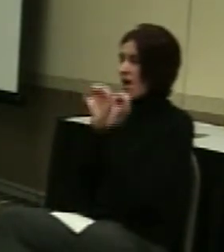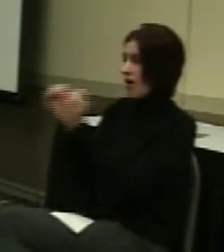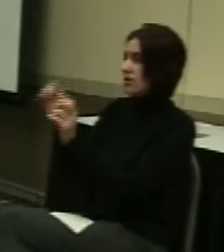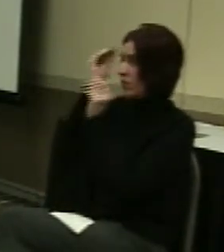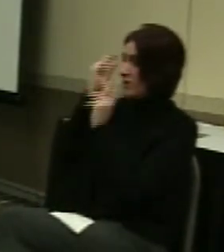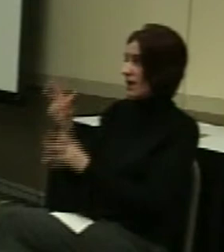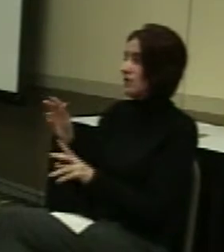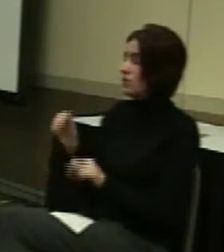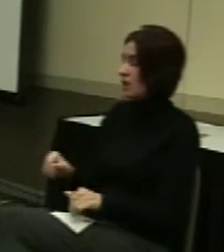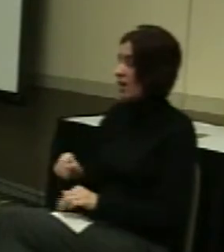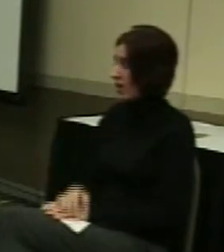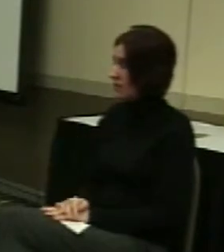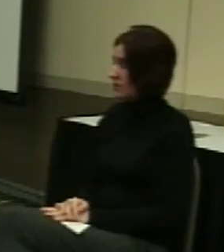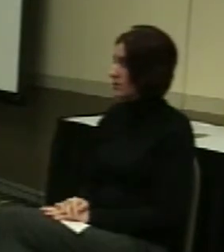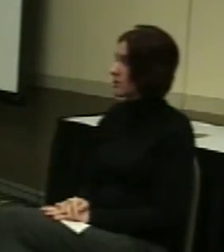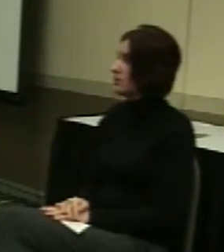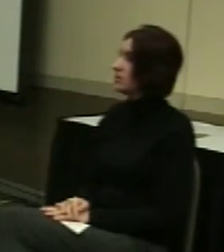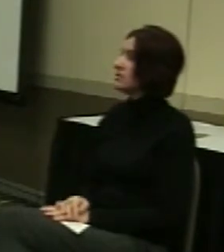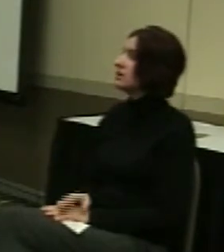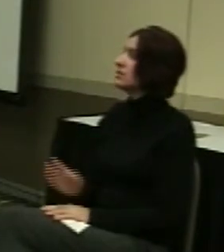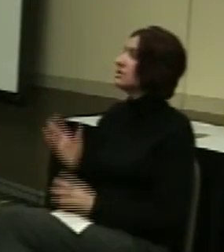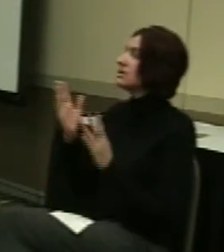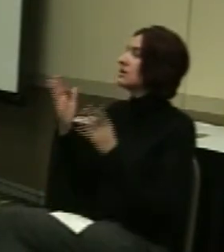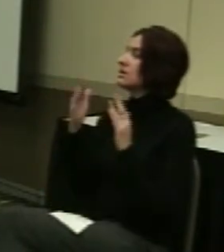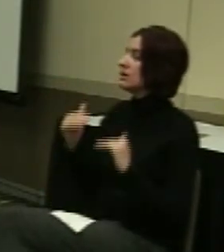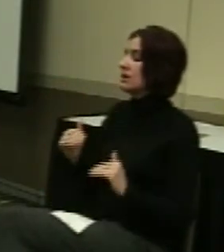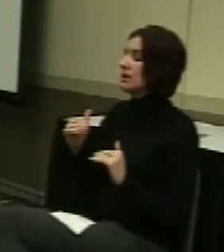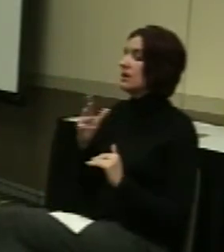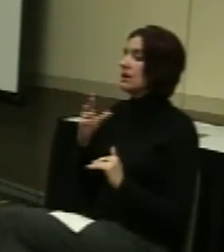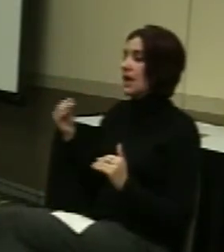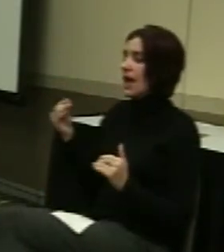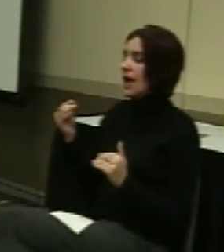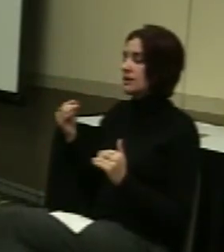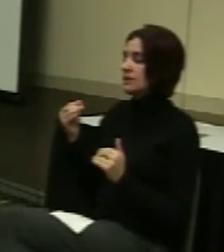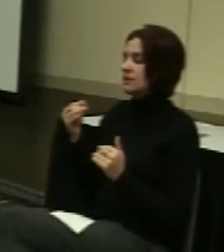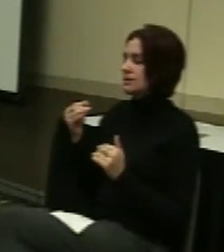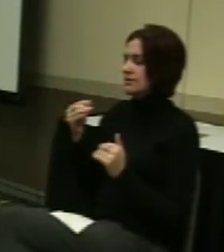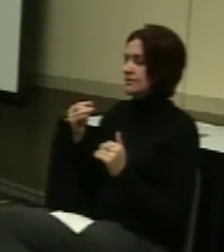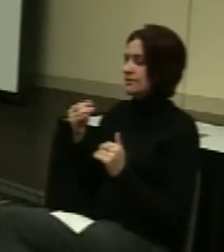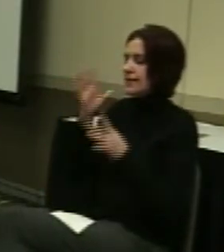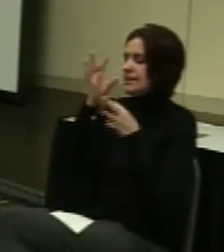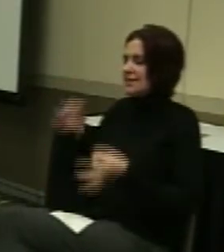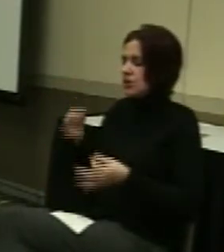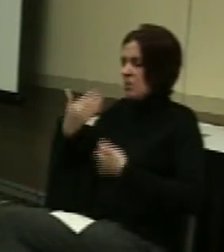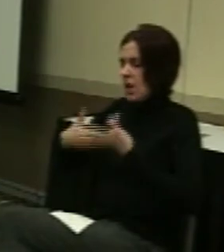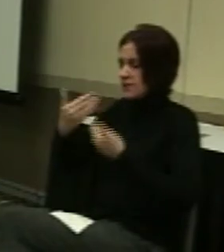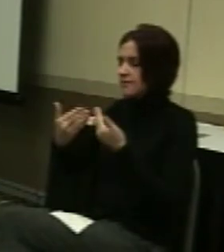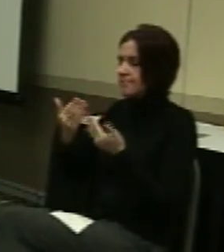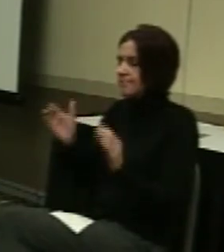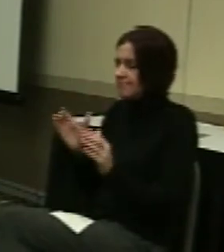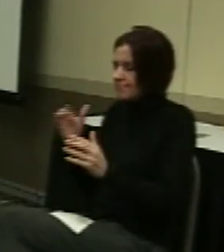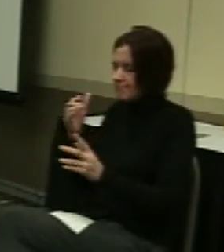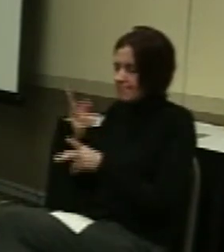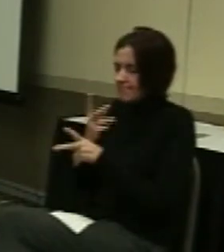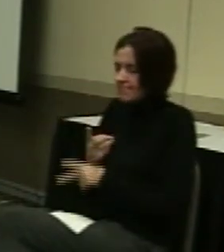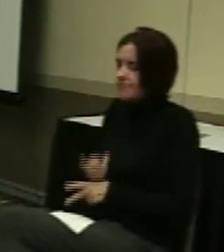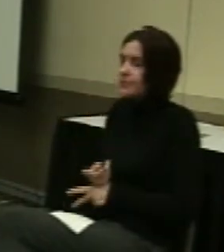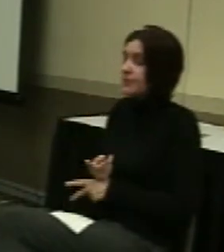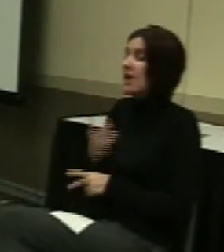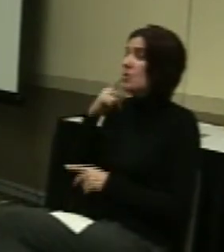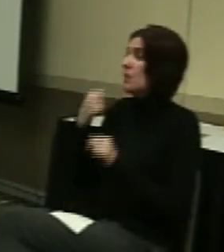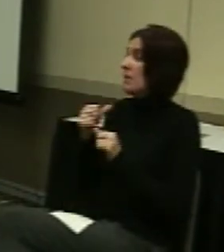then facilitate the interpretation and analysis of the information you have. Don't ever forget that you have many, both formal